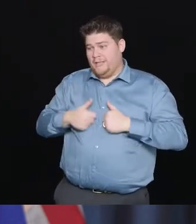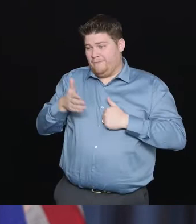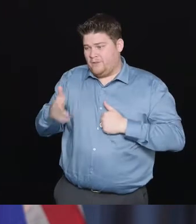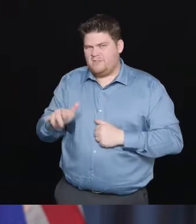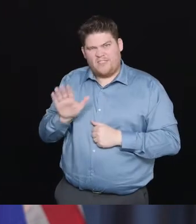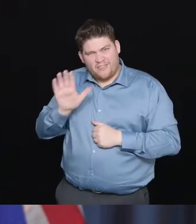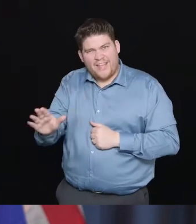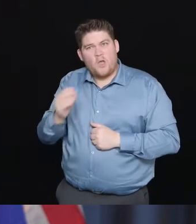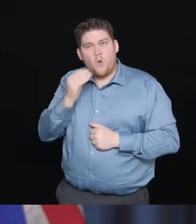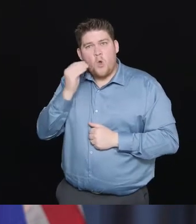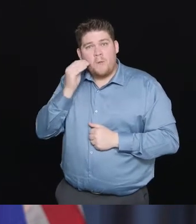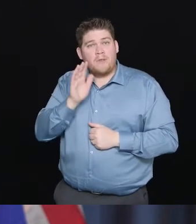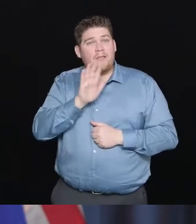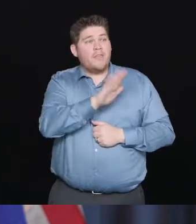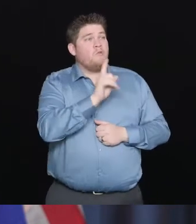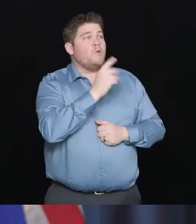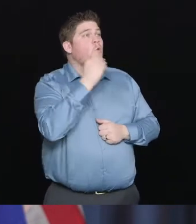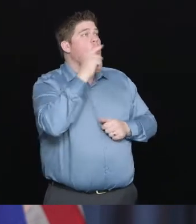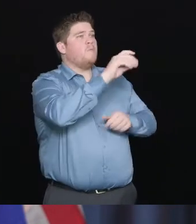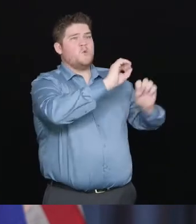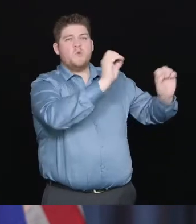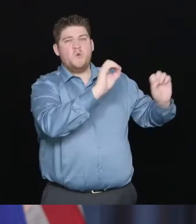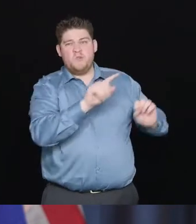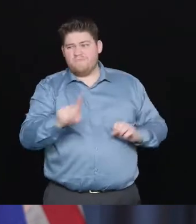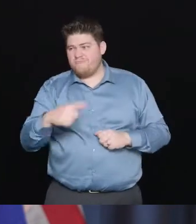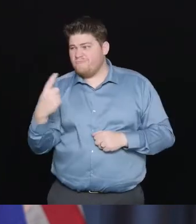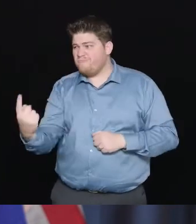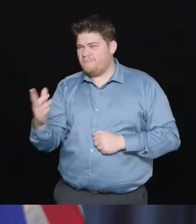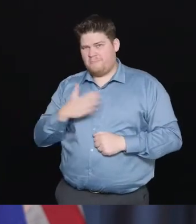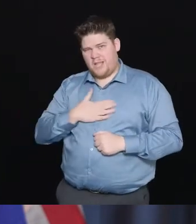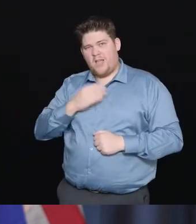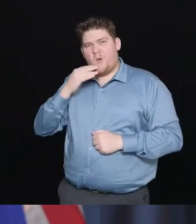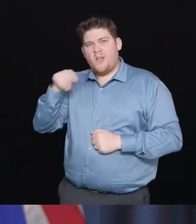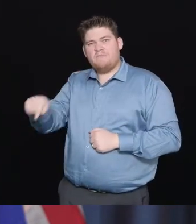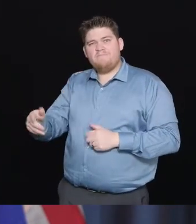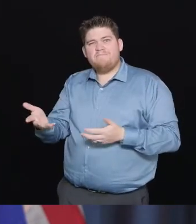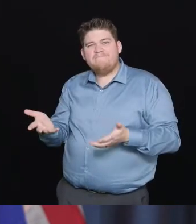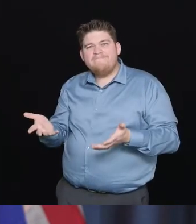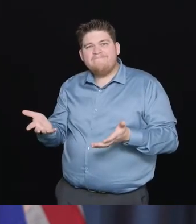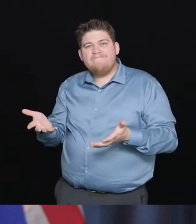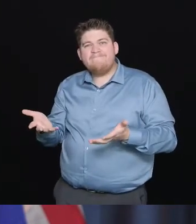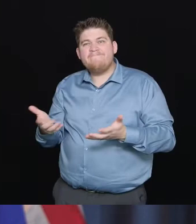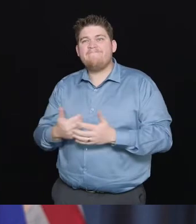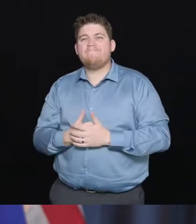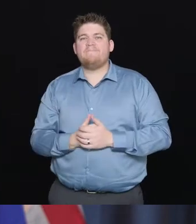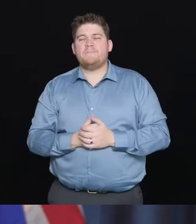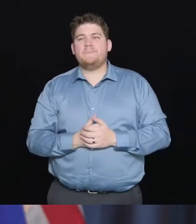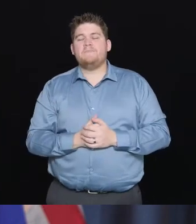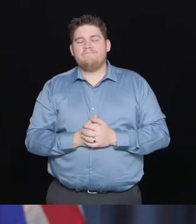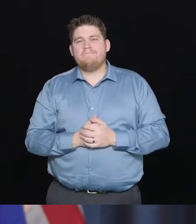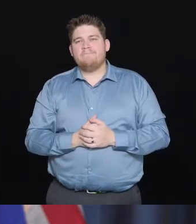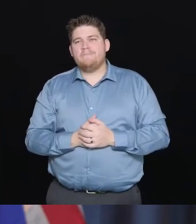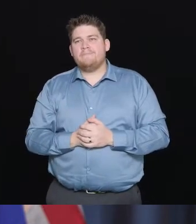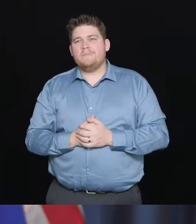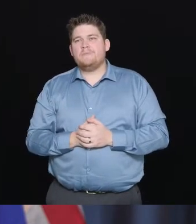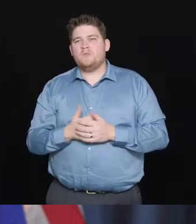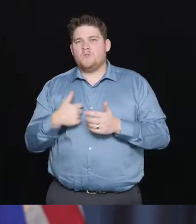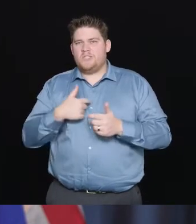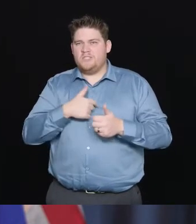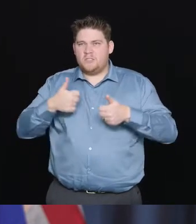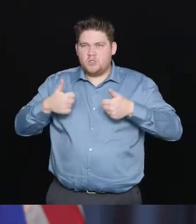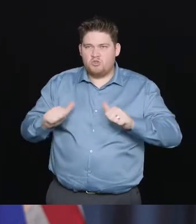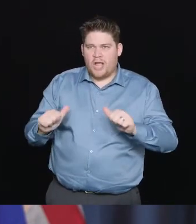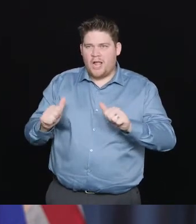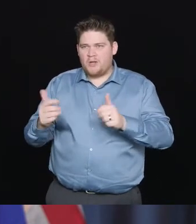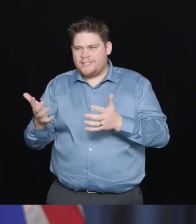in the safest way possible. But it is, as you indicate, it's a challenge, and especially in some of the larger shelters. I know there's